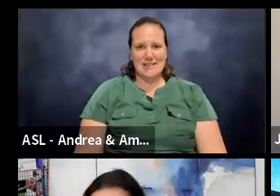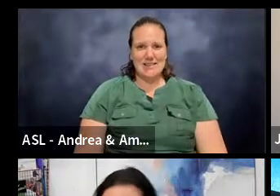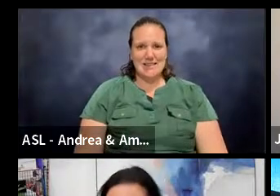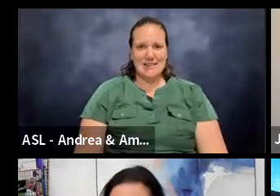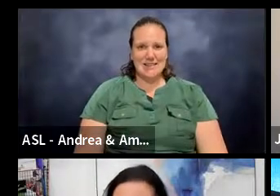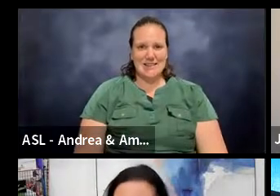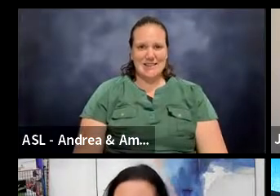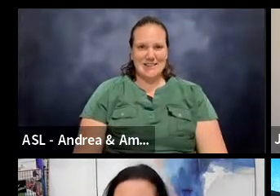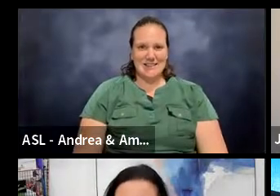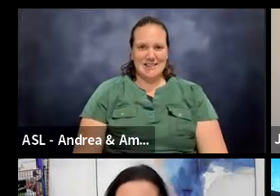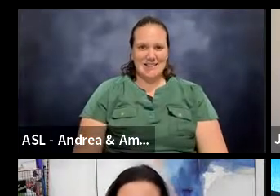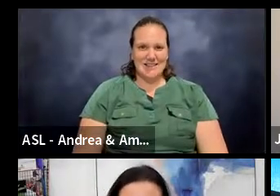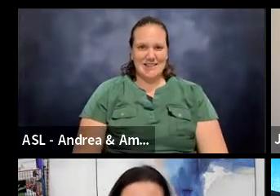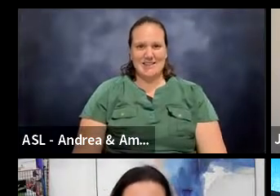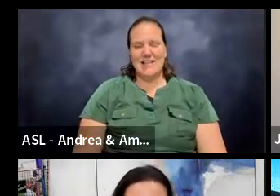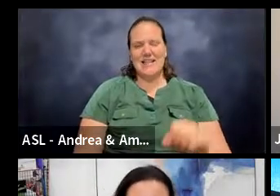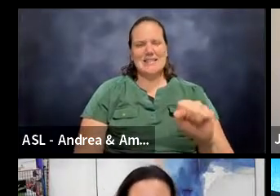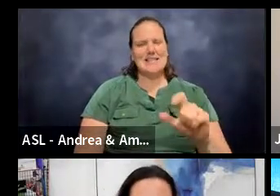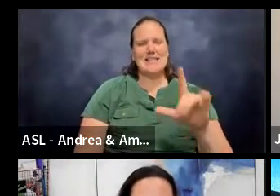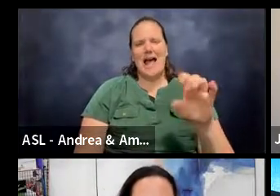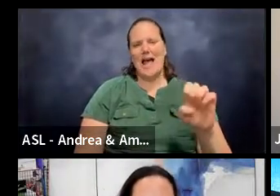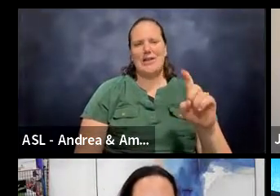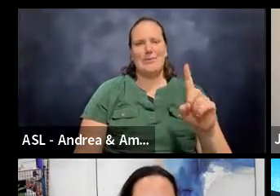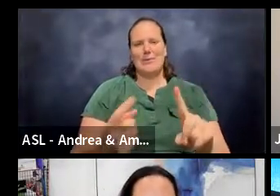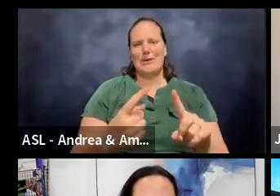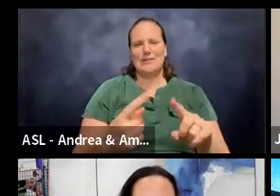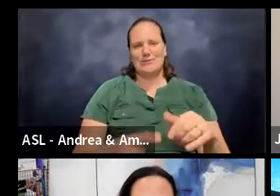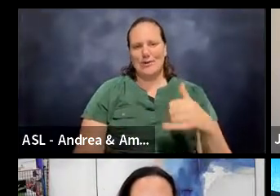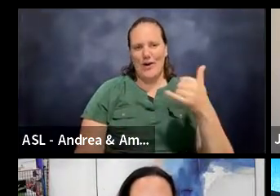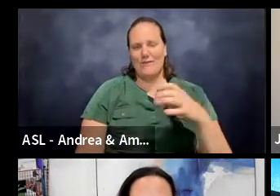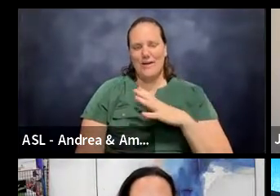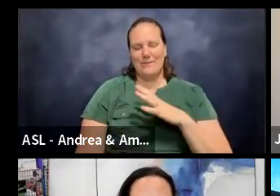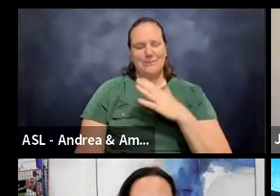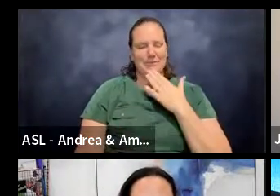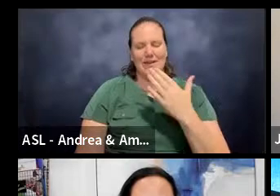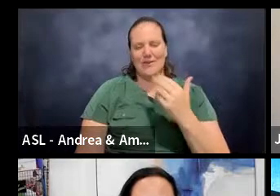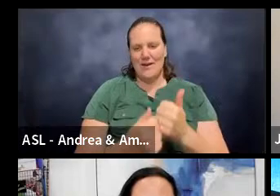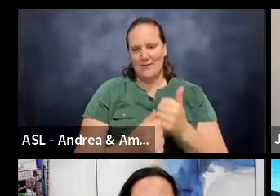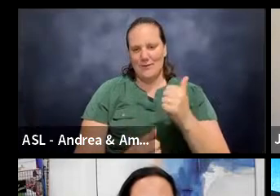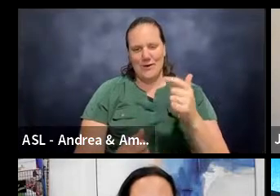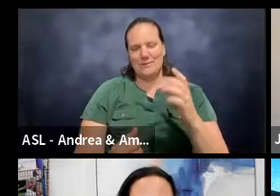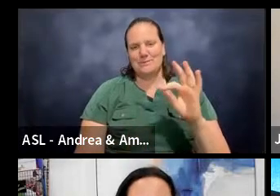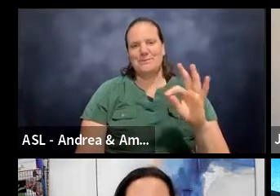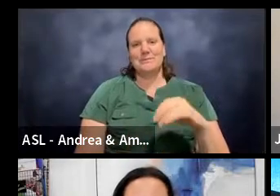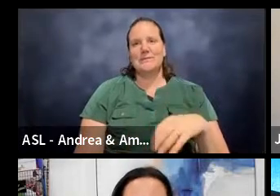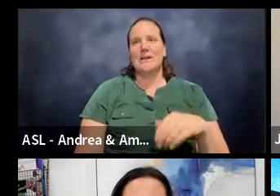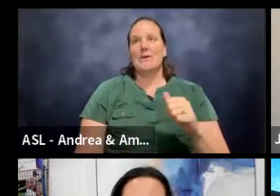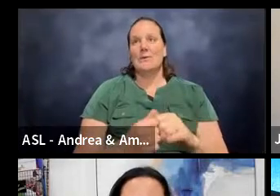That's okay. You get style points for dialing in. So thank you, everyone. I think with